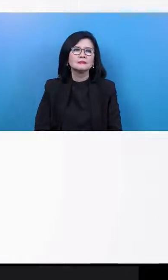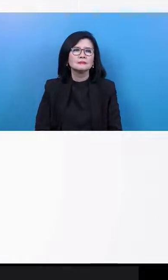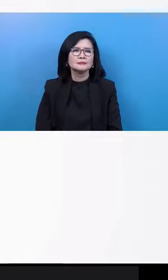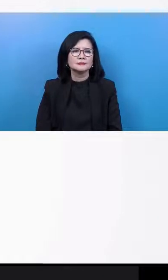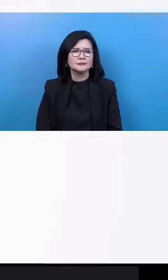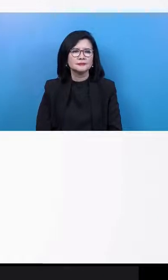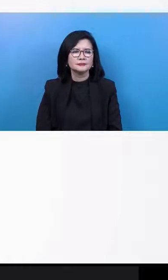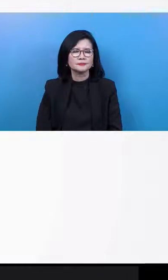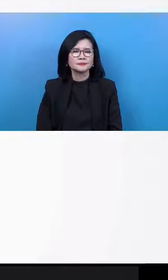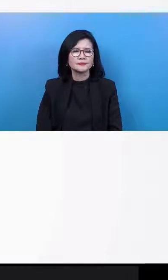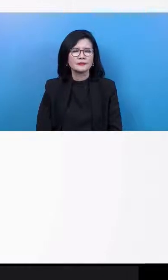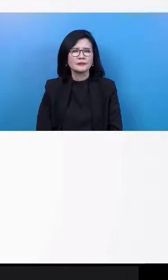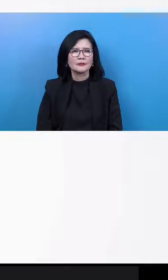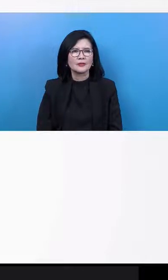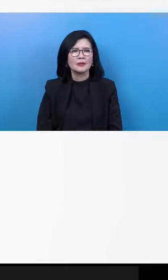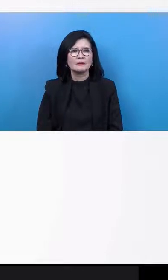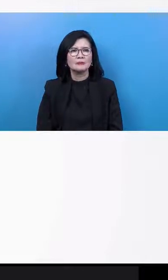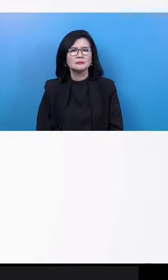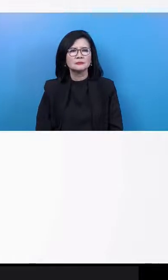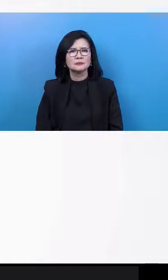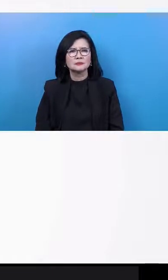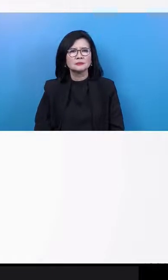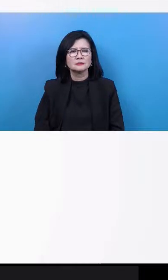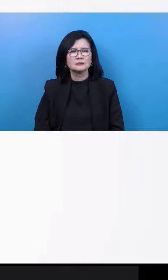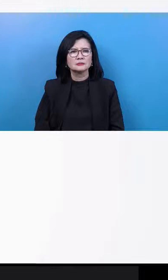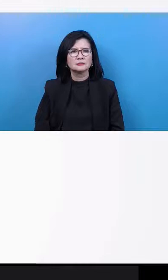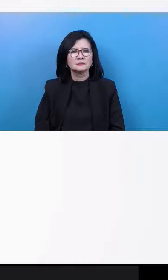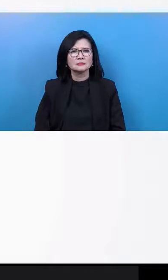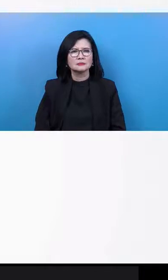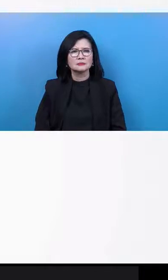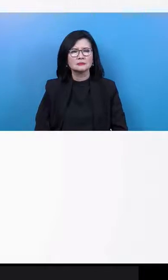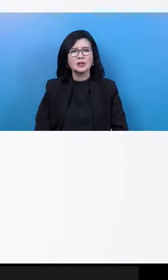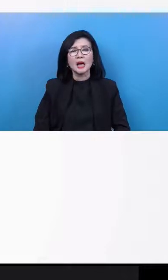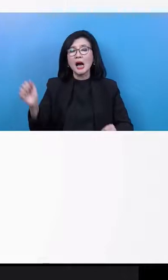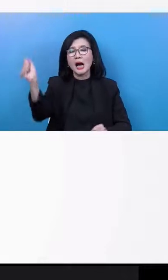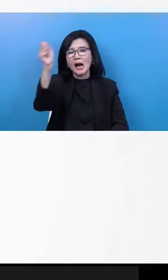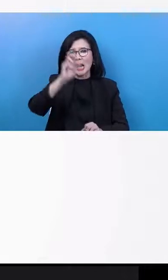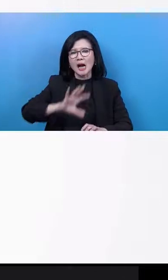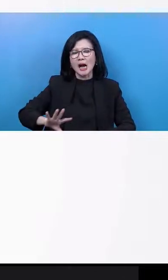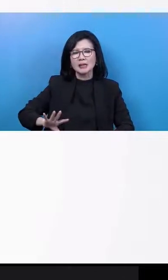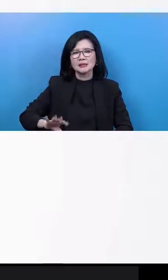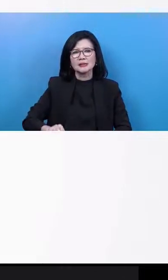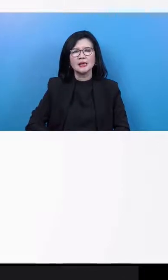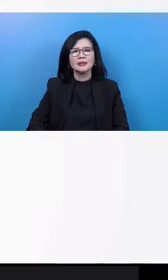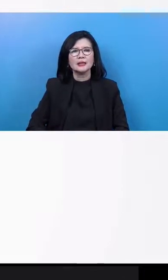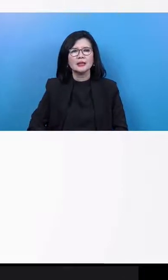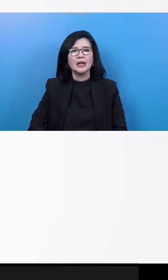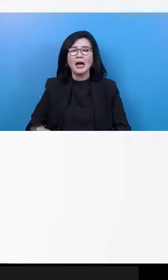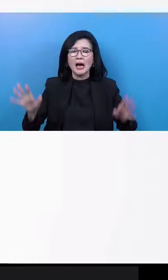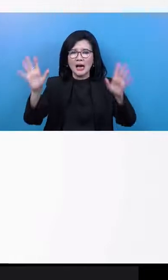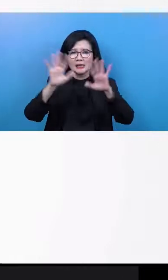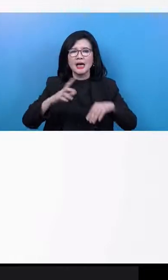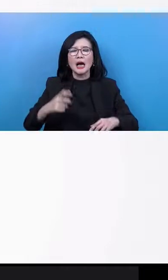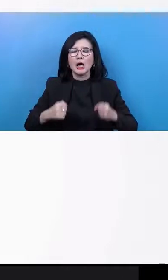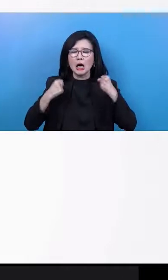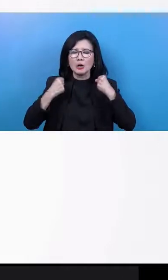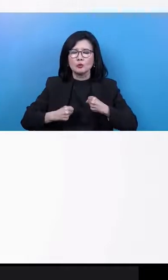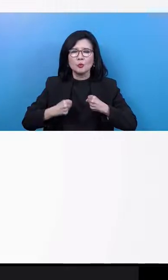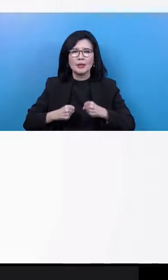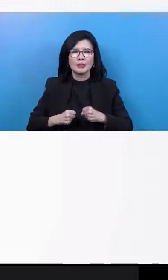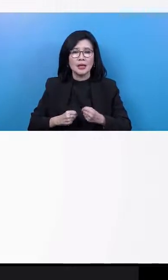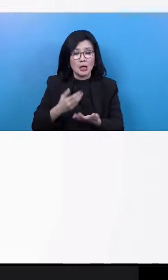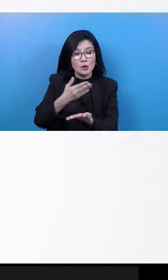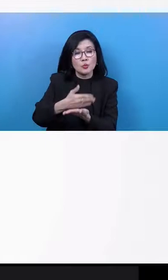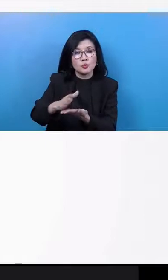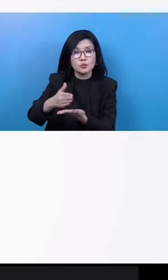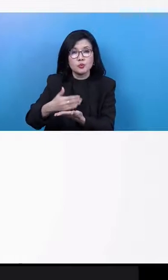build resilience in the post-pandemic recovery. So I'll start by sharing with you some of the impacts